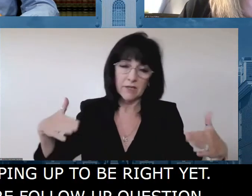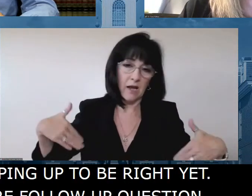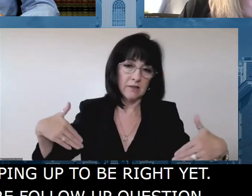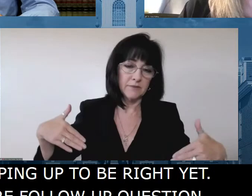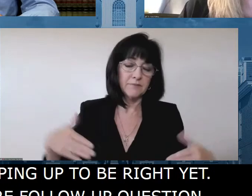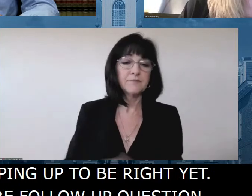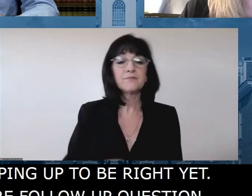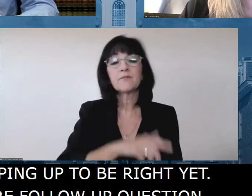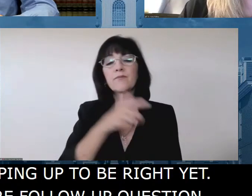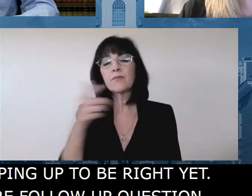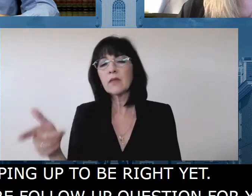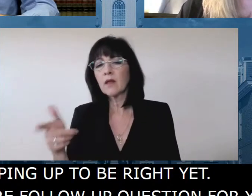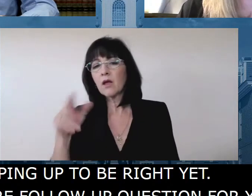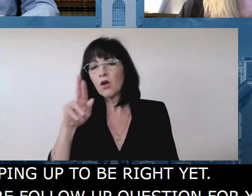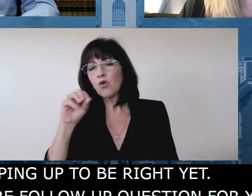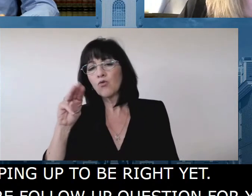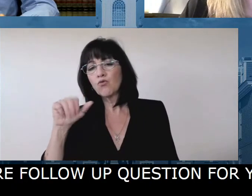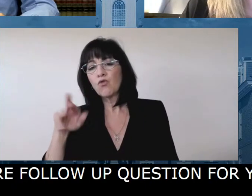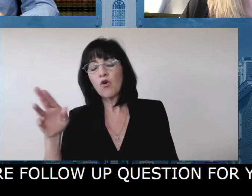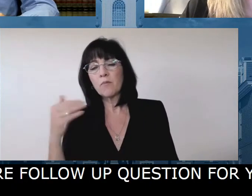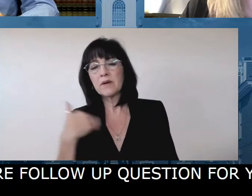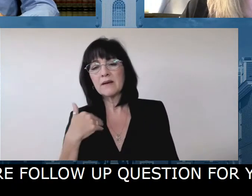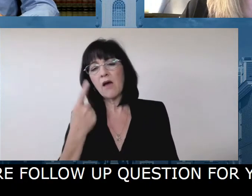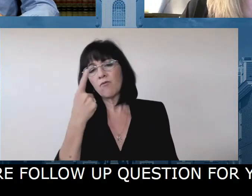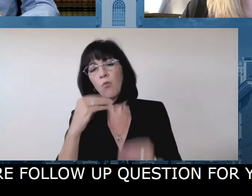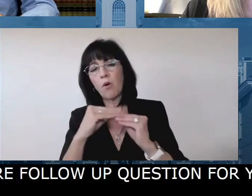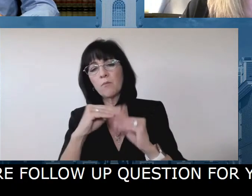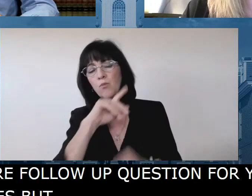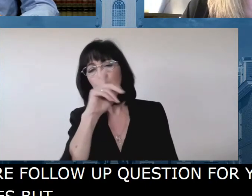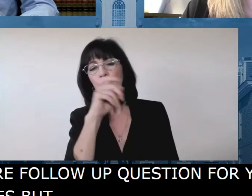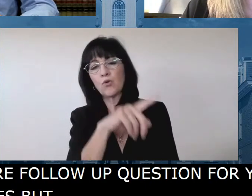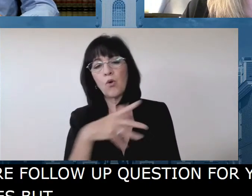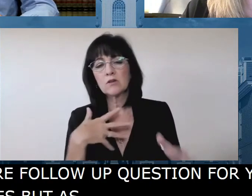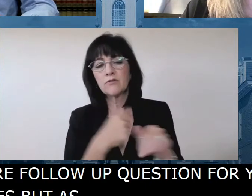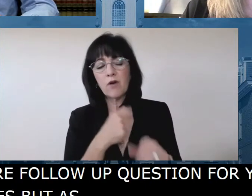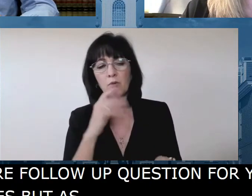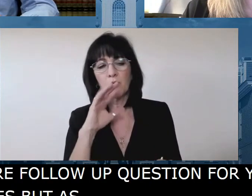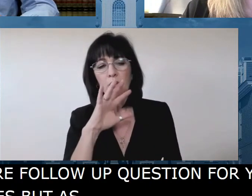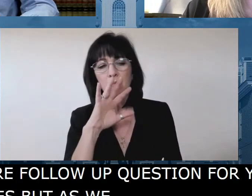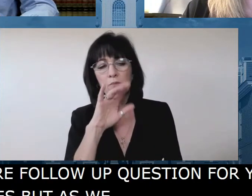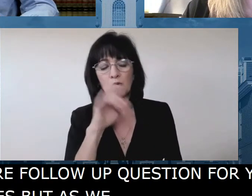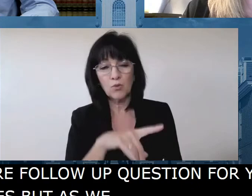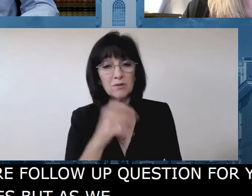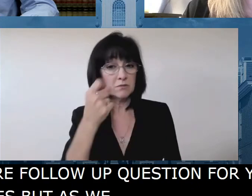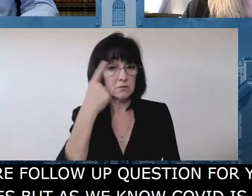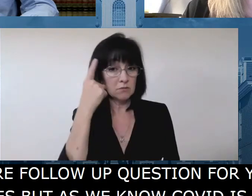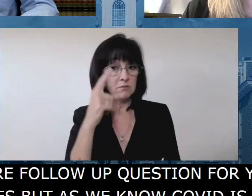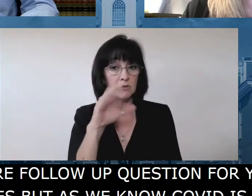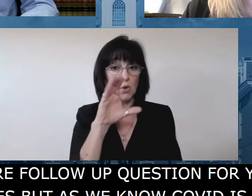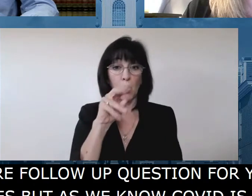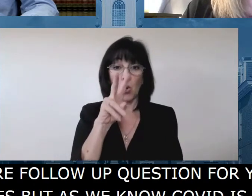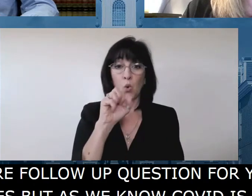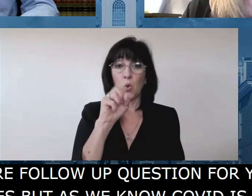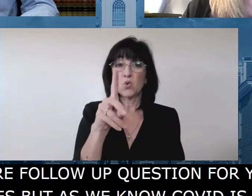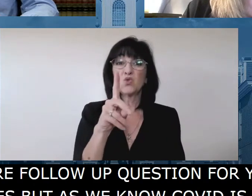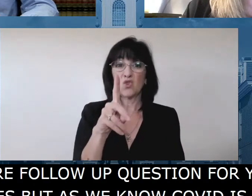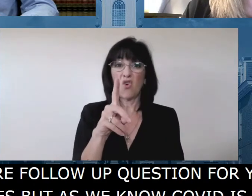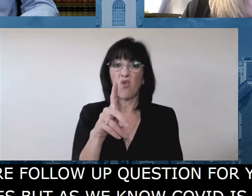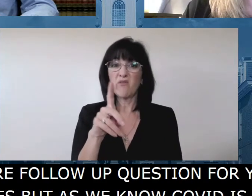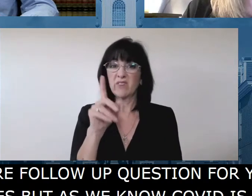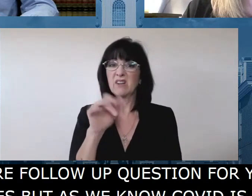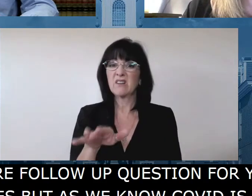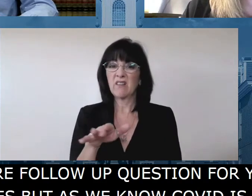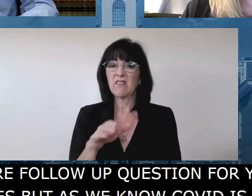about the vaccines, but as we know, COVID has shortened life expectancies, nationwide, and that